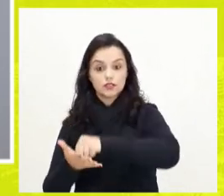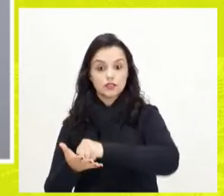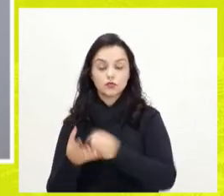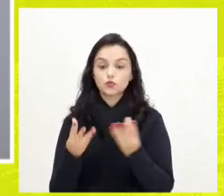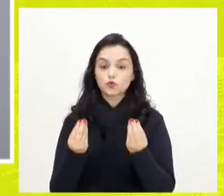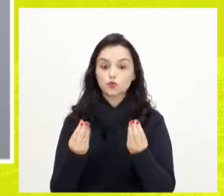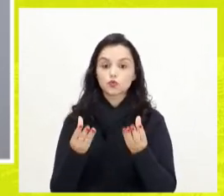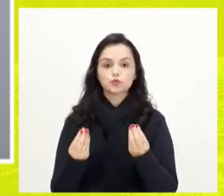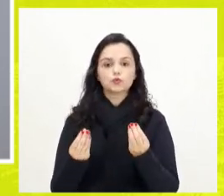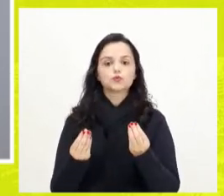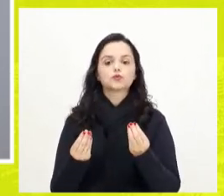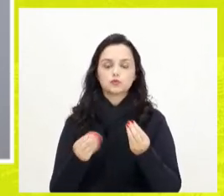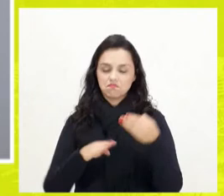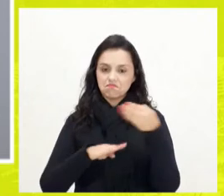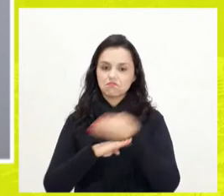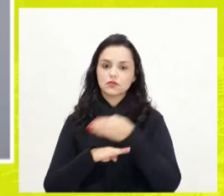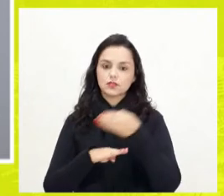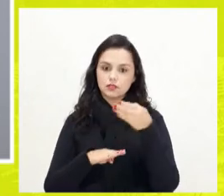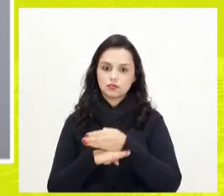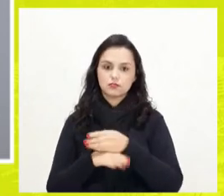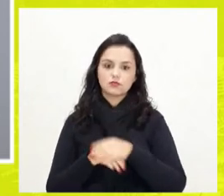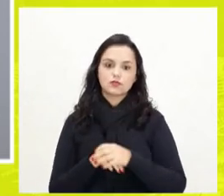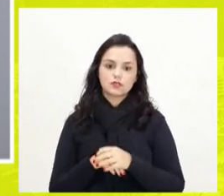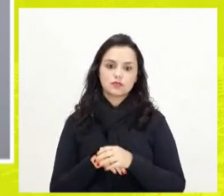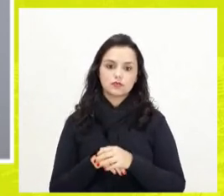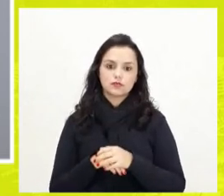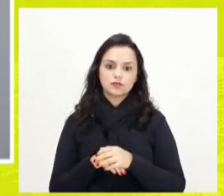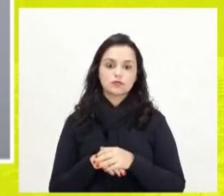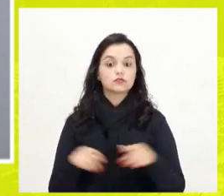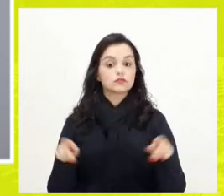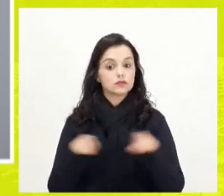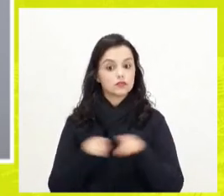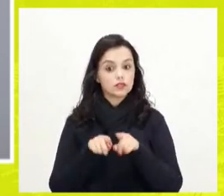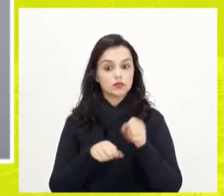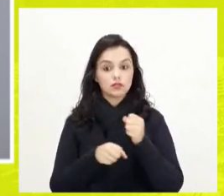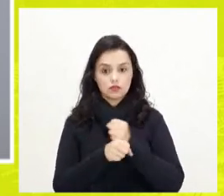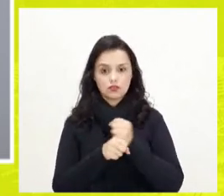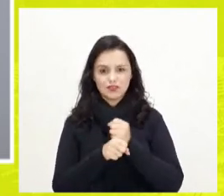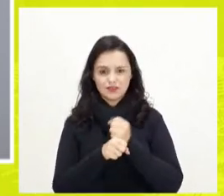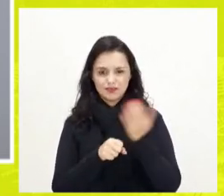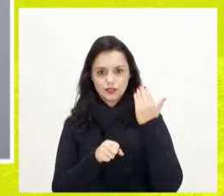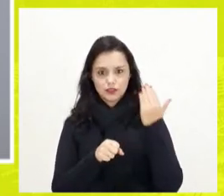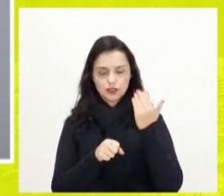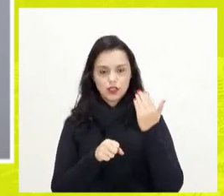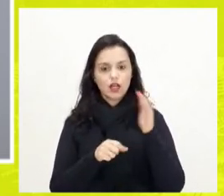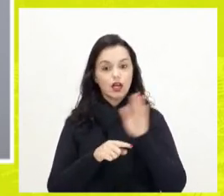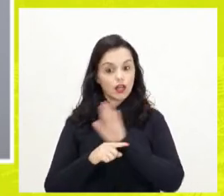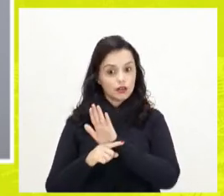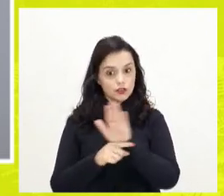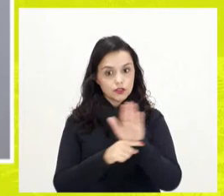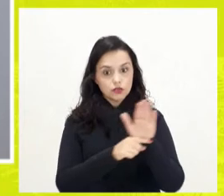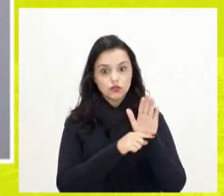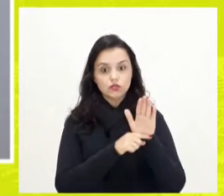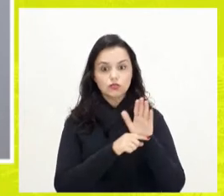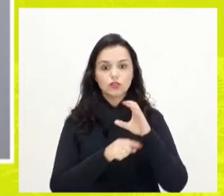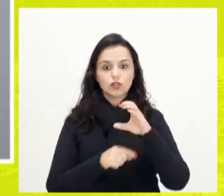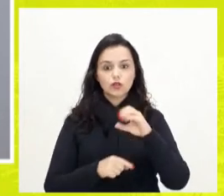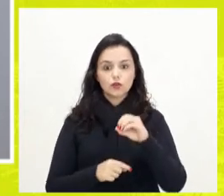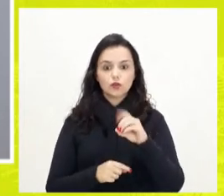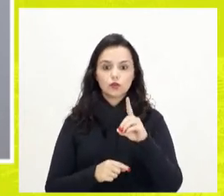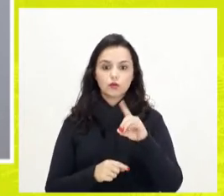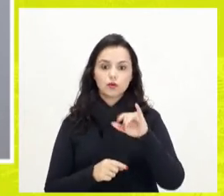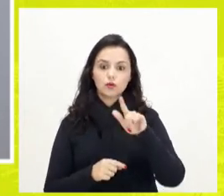number of registered people it was a very big action for the last years